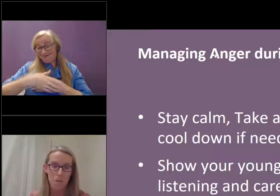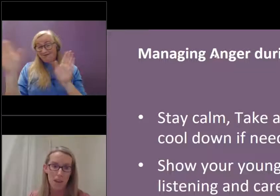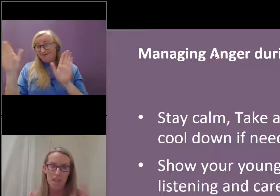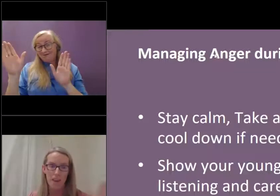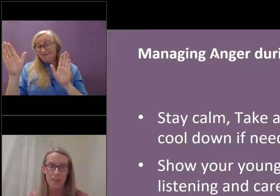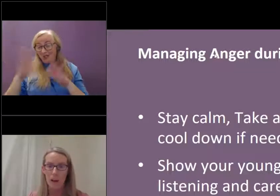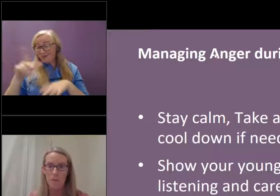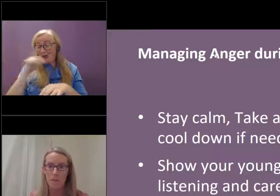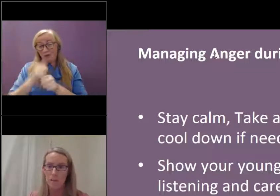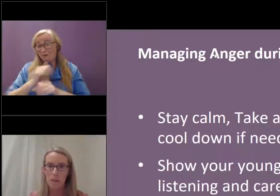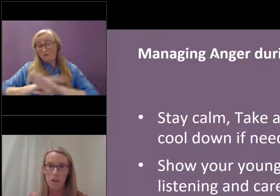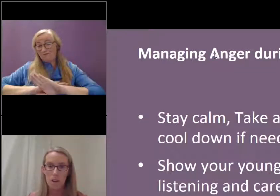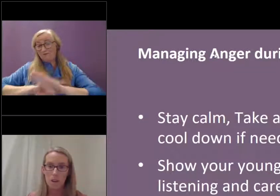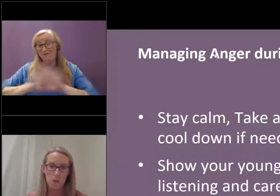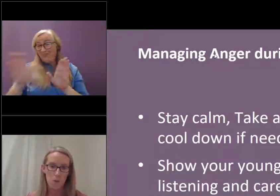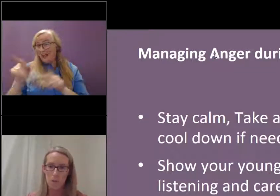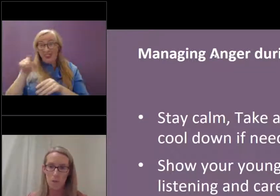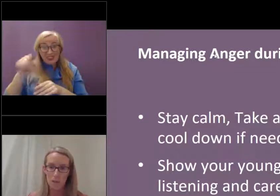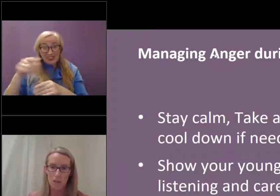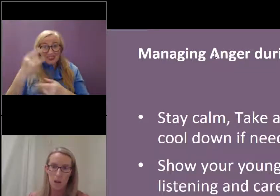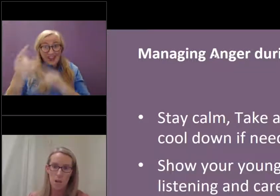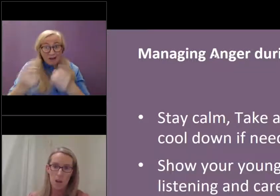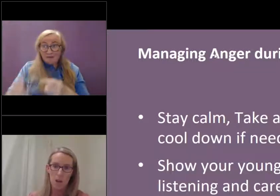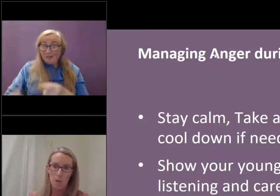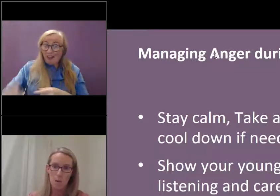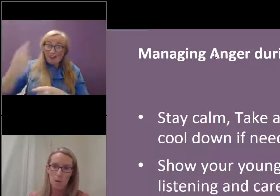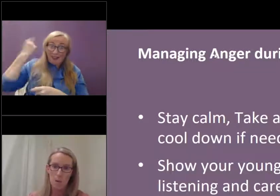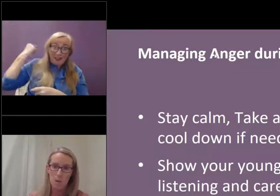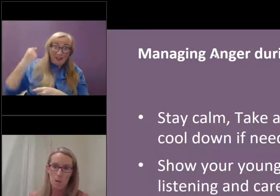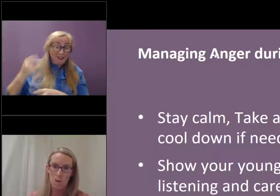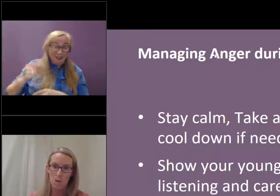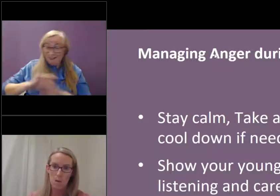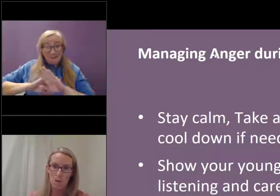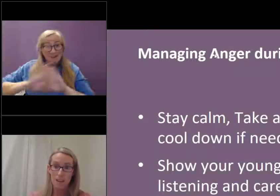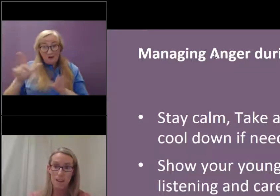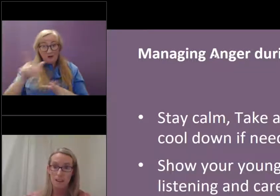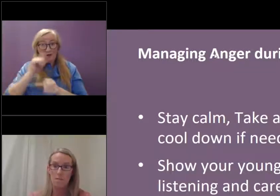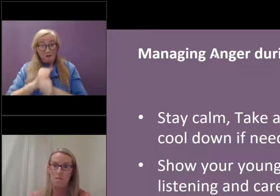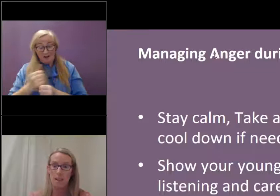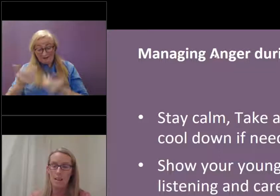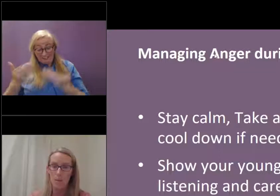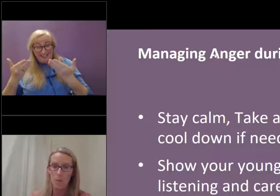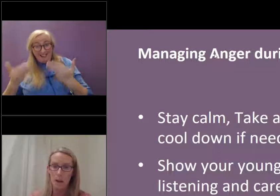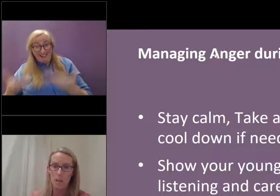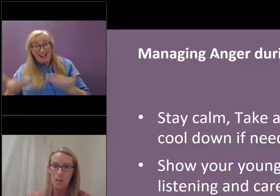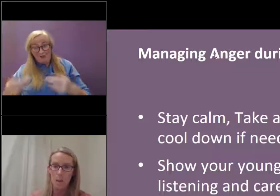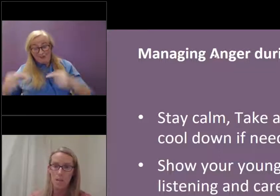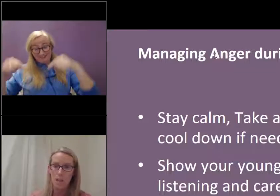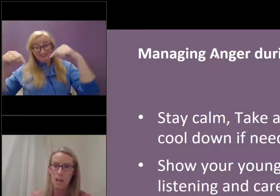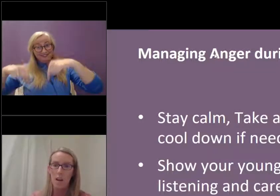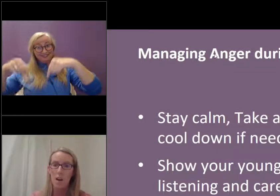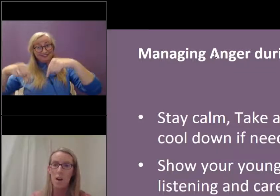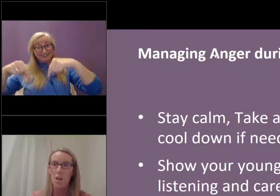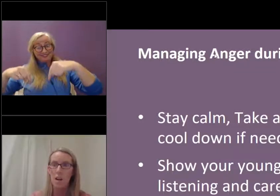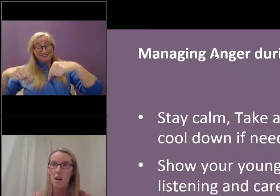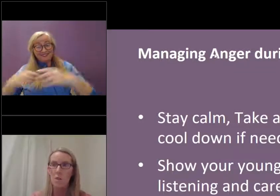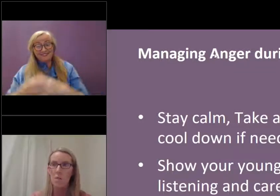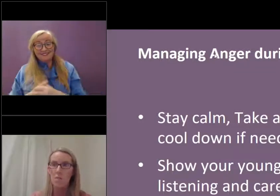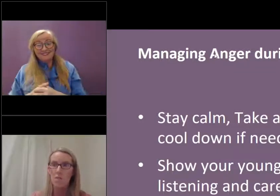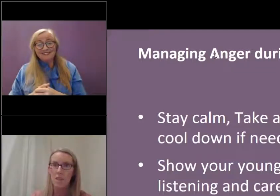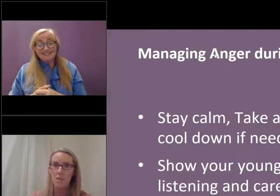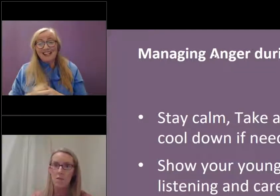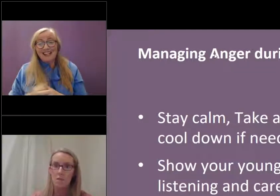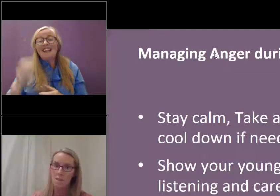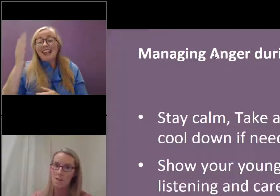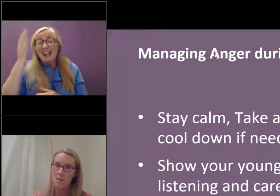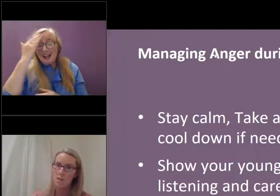about that event that happened 2 or 3 months ago. You know, we're talking about this situation at the moment. And I know it